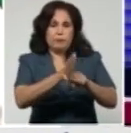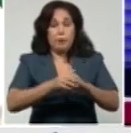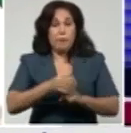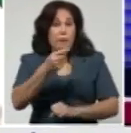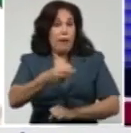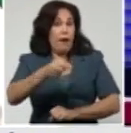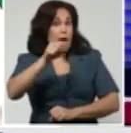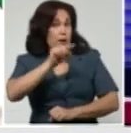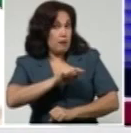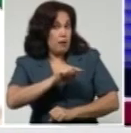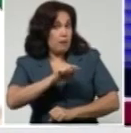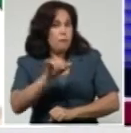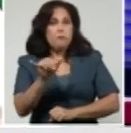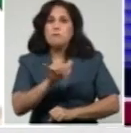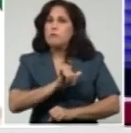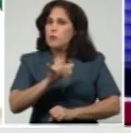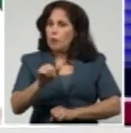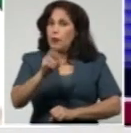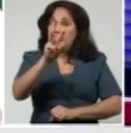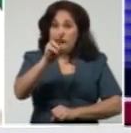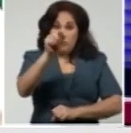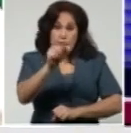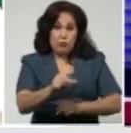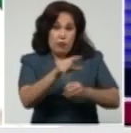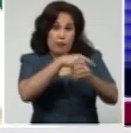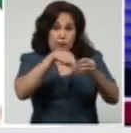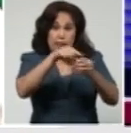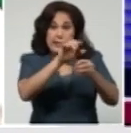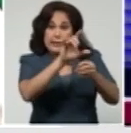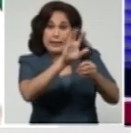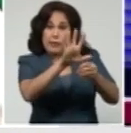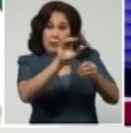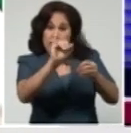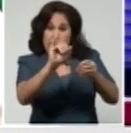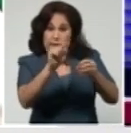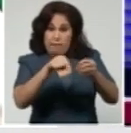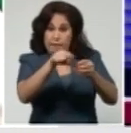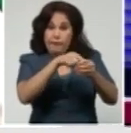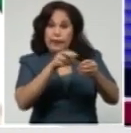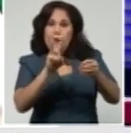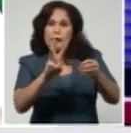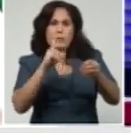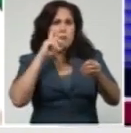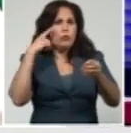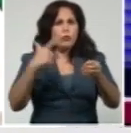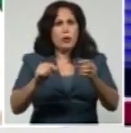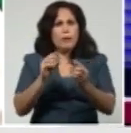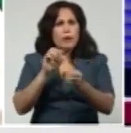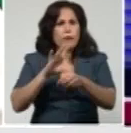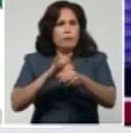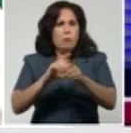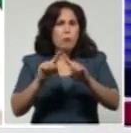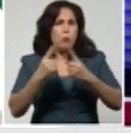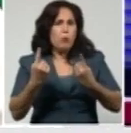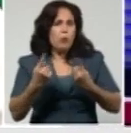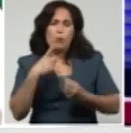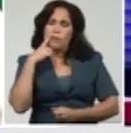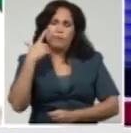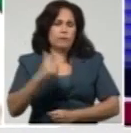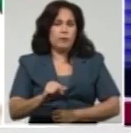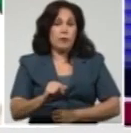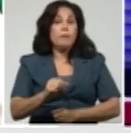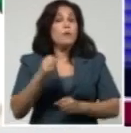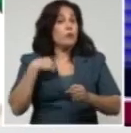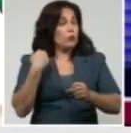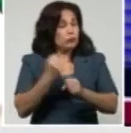Cuba. Of these, 648, or 95.1%, have recovered from the